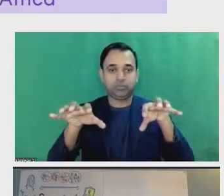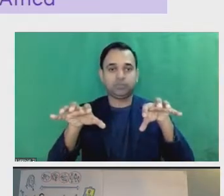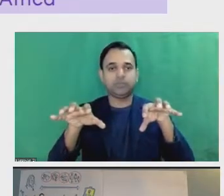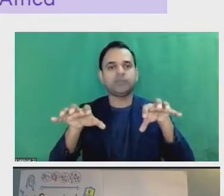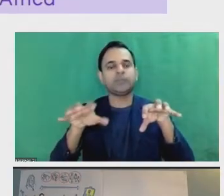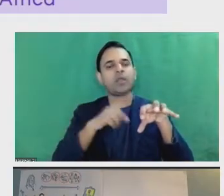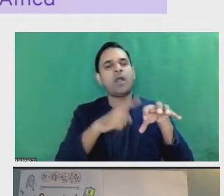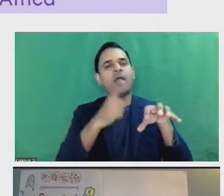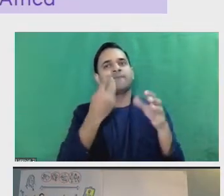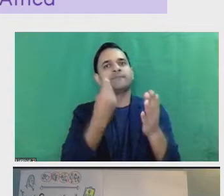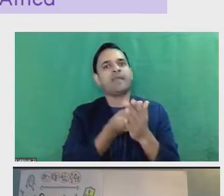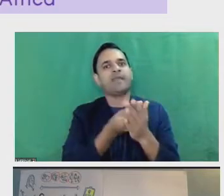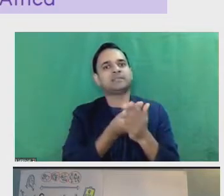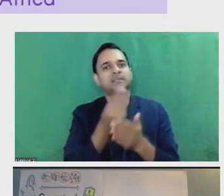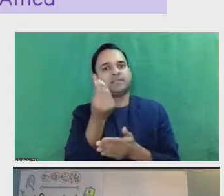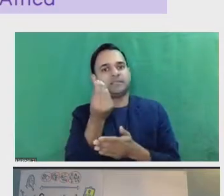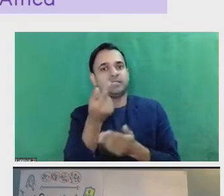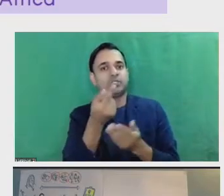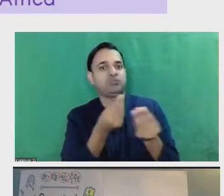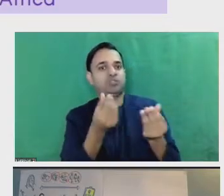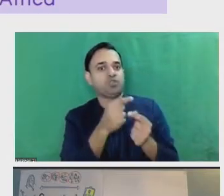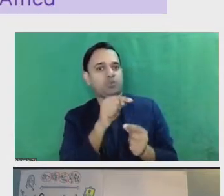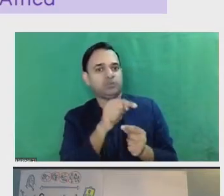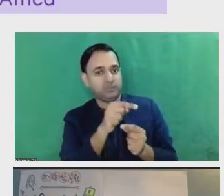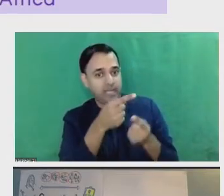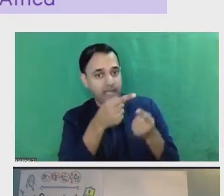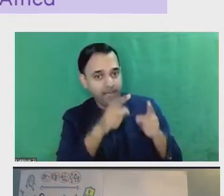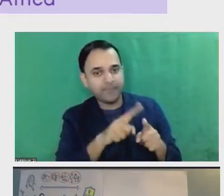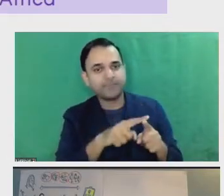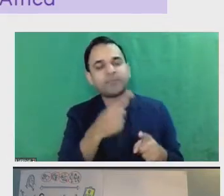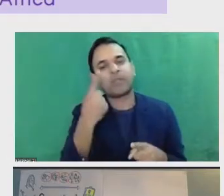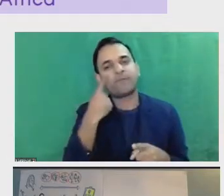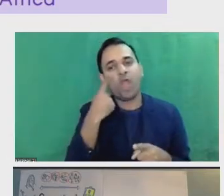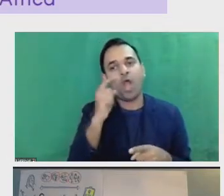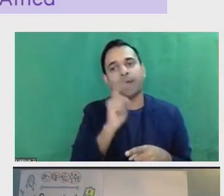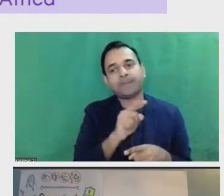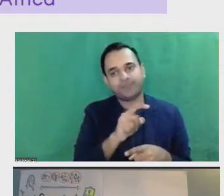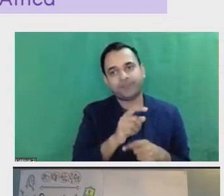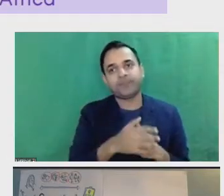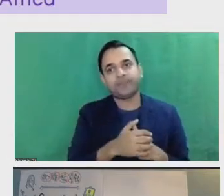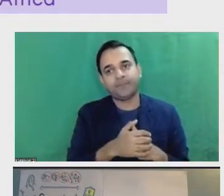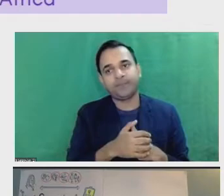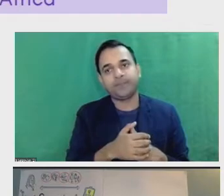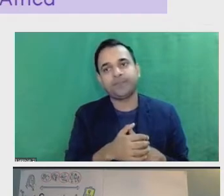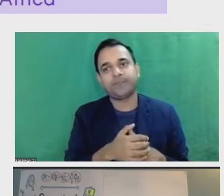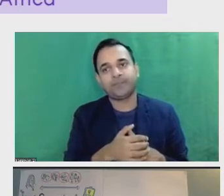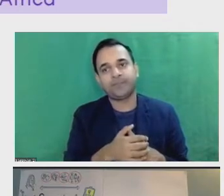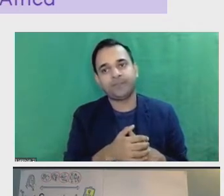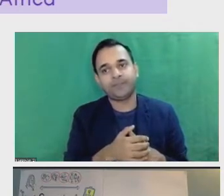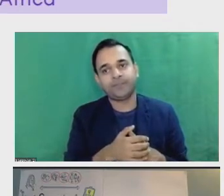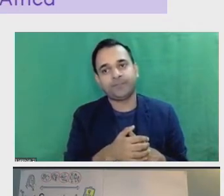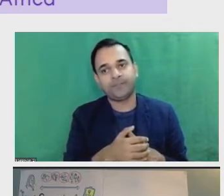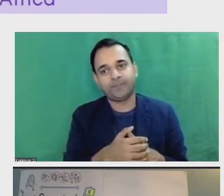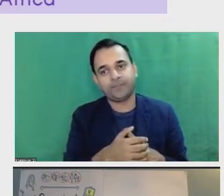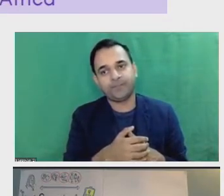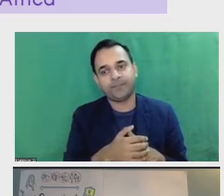the proposal we put in on the table with draft one, we're identifying some financial numbers, and